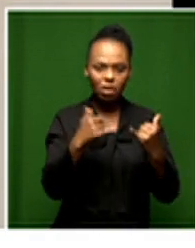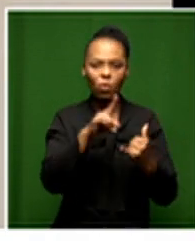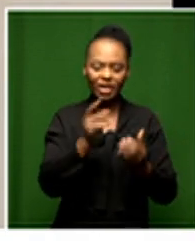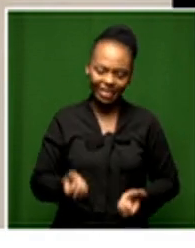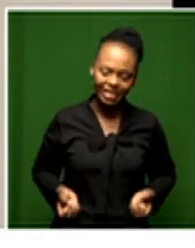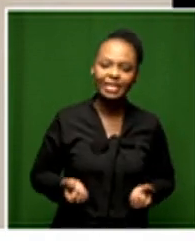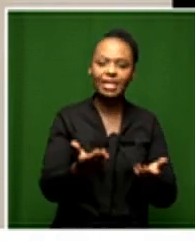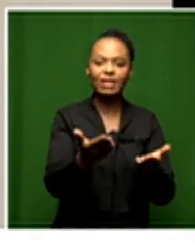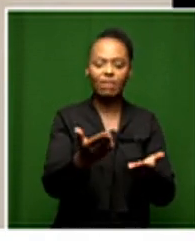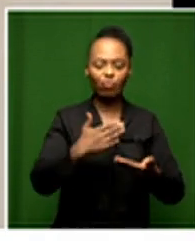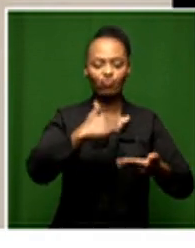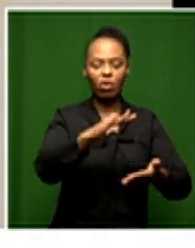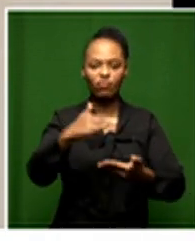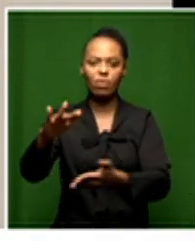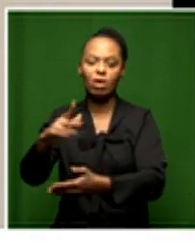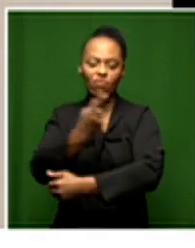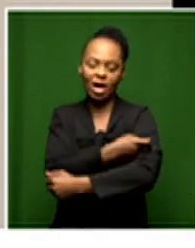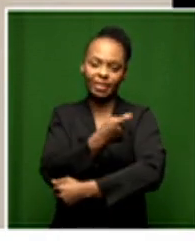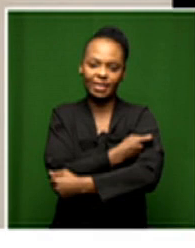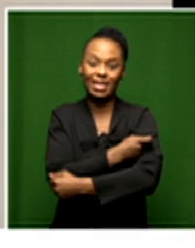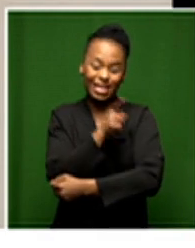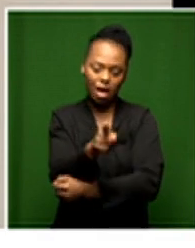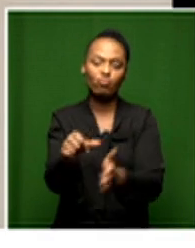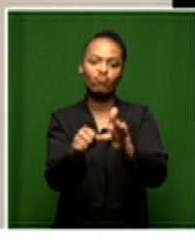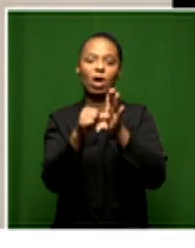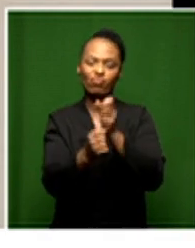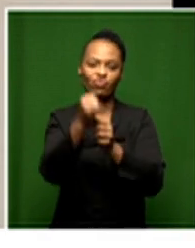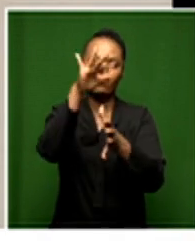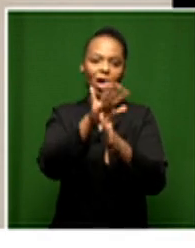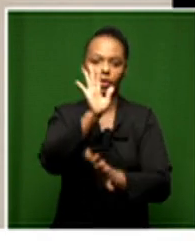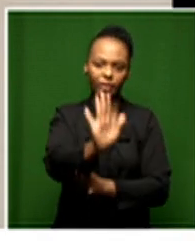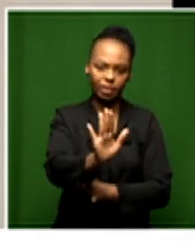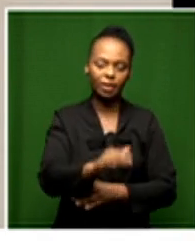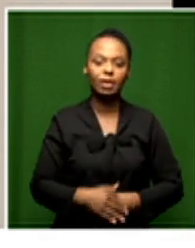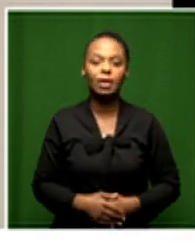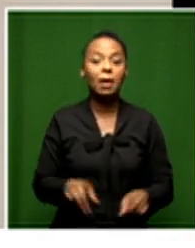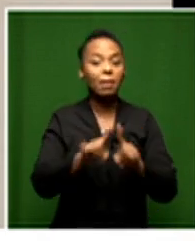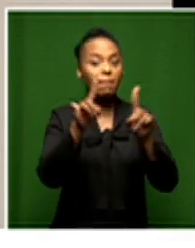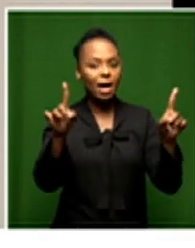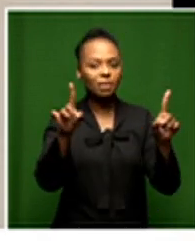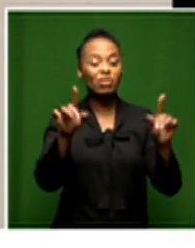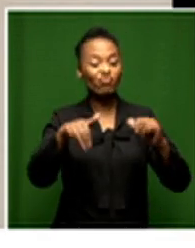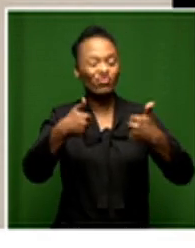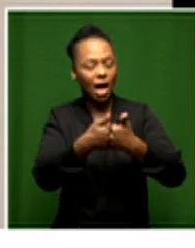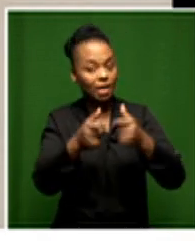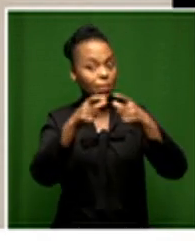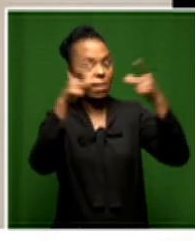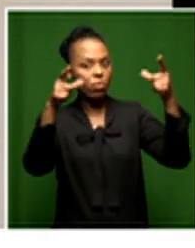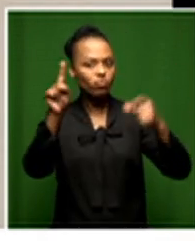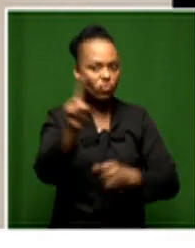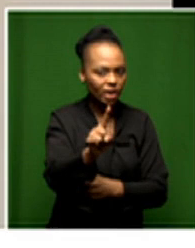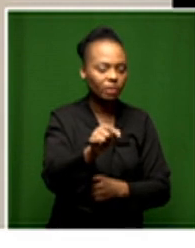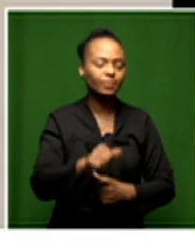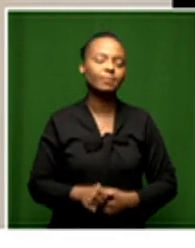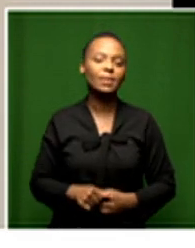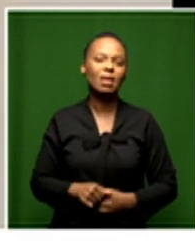of the COVID vaccines, which is absolutely logical. But there is another big challenge at stake,